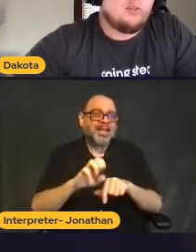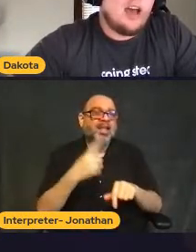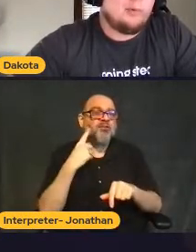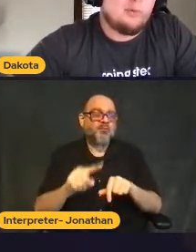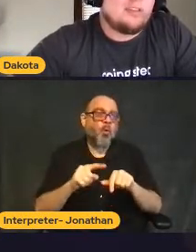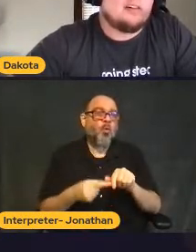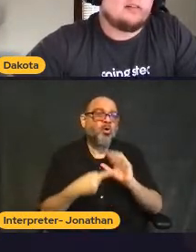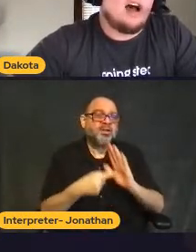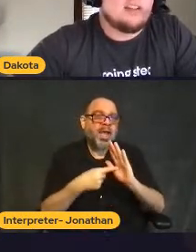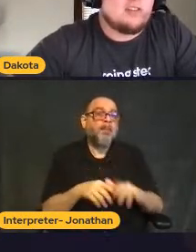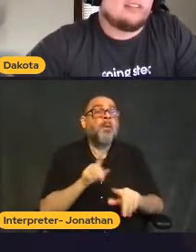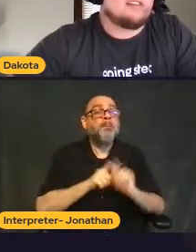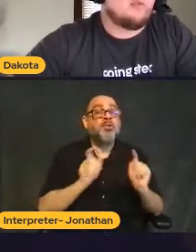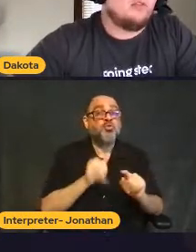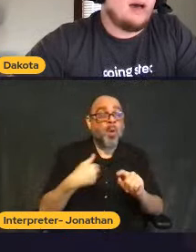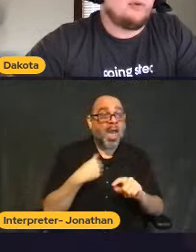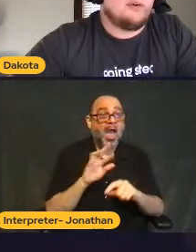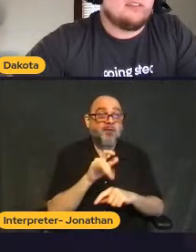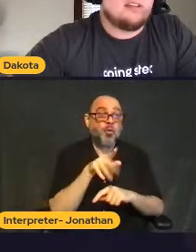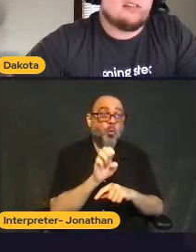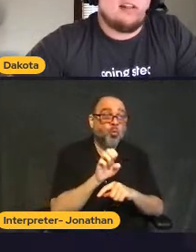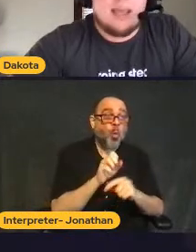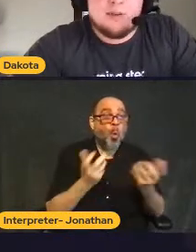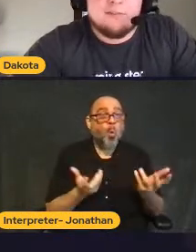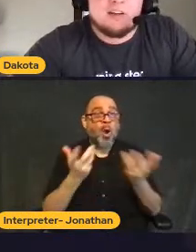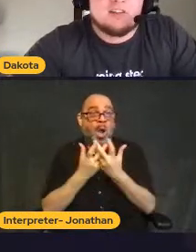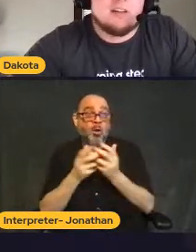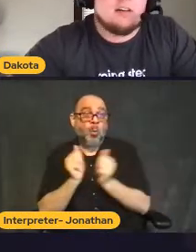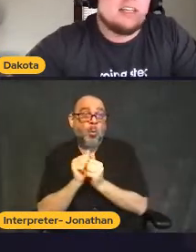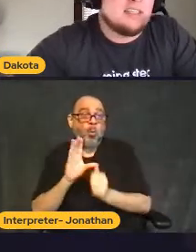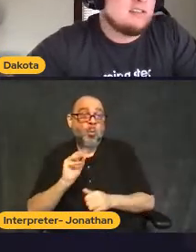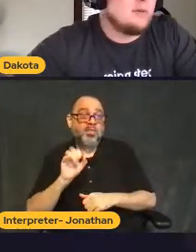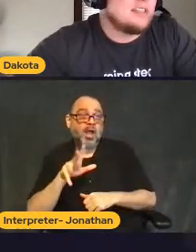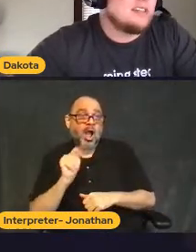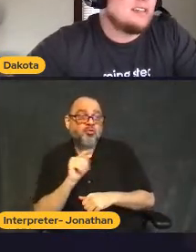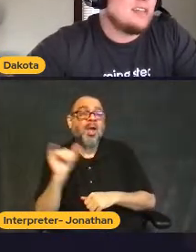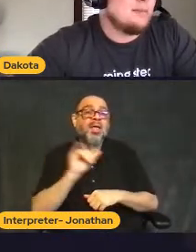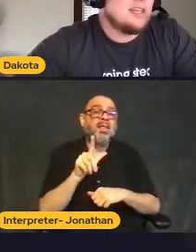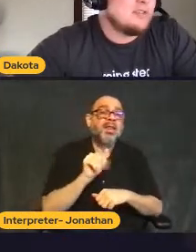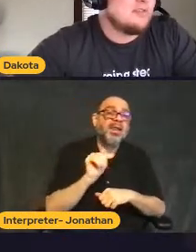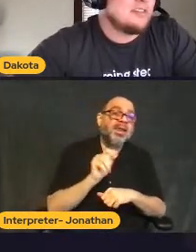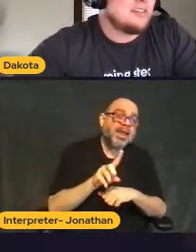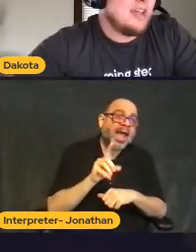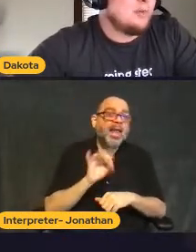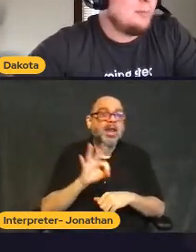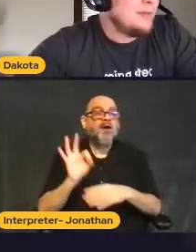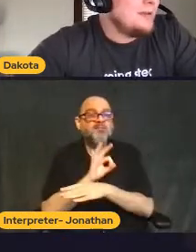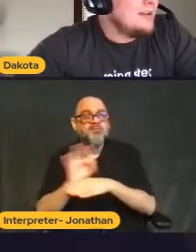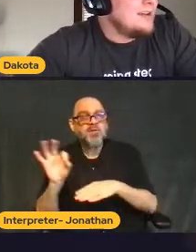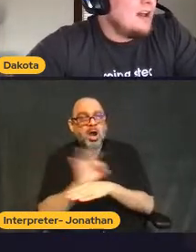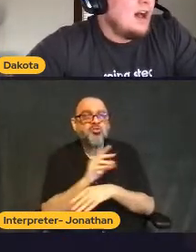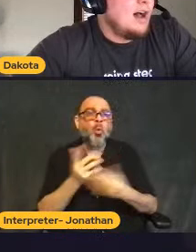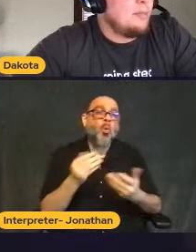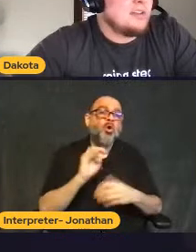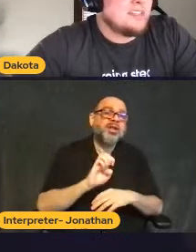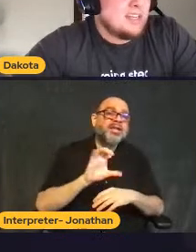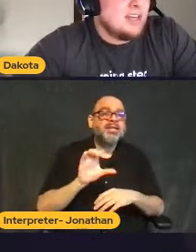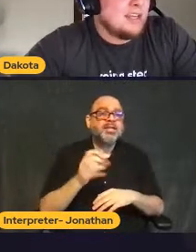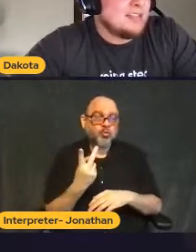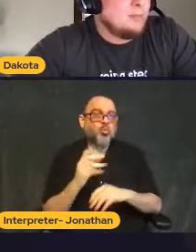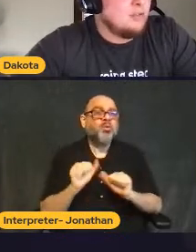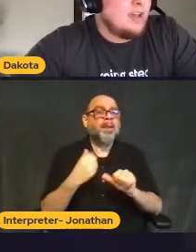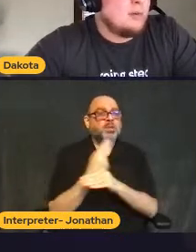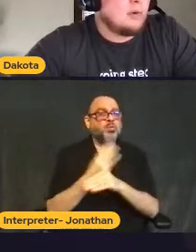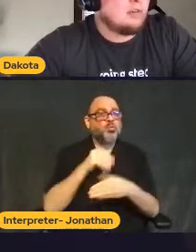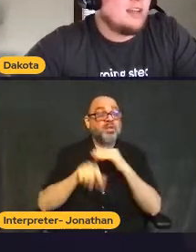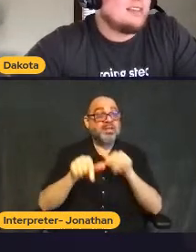has a role coupled with it or construct that has a role coupled with it, so a Lambda function or an EC2 instance can be used for this example. We're